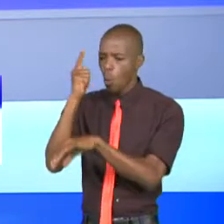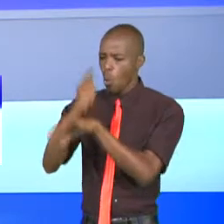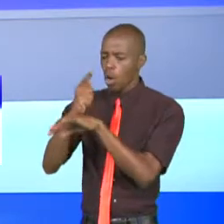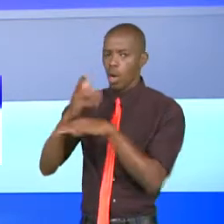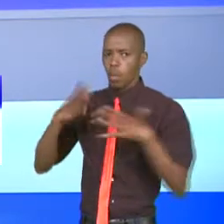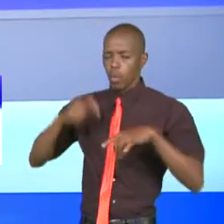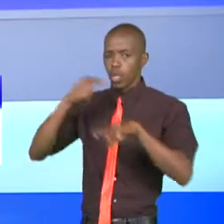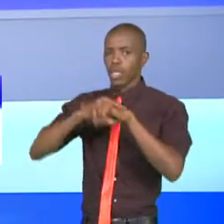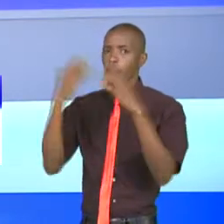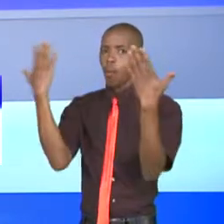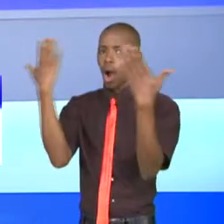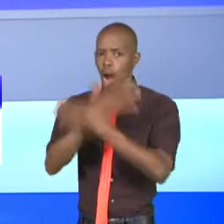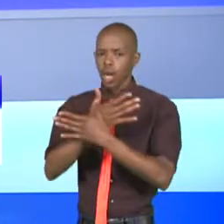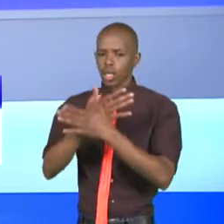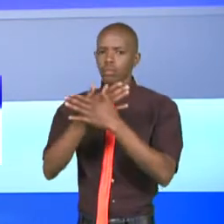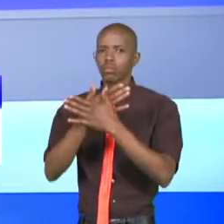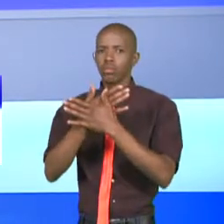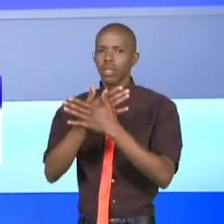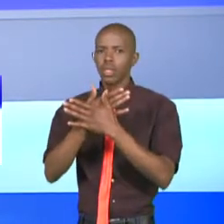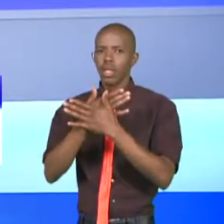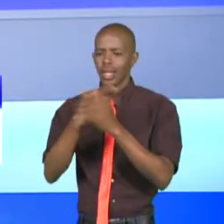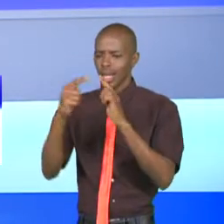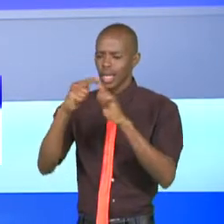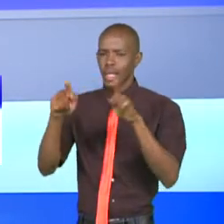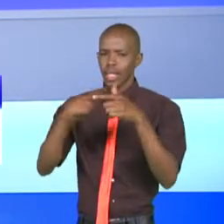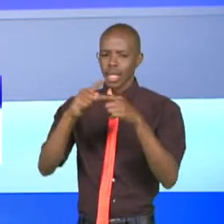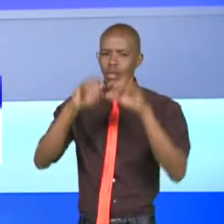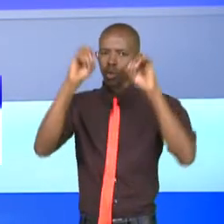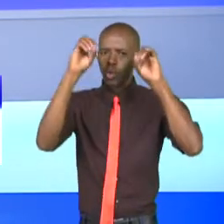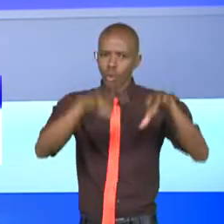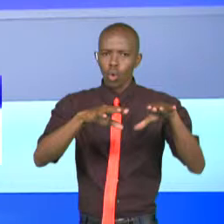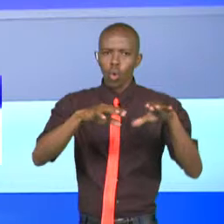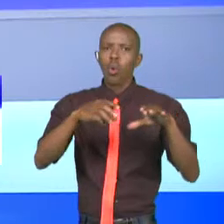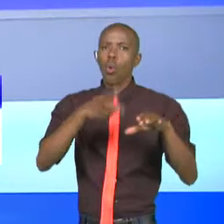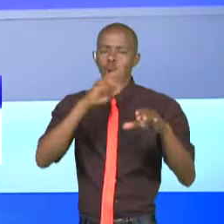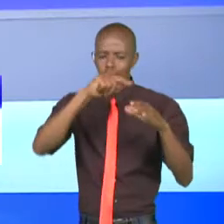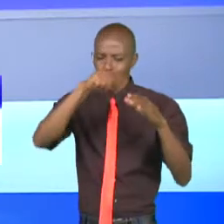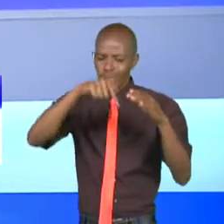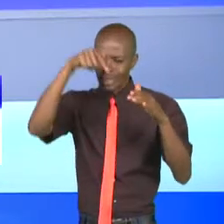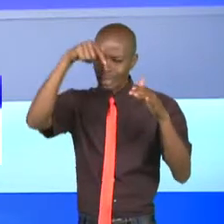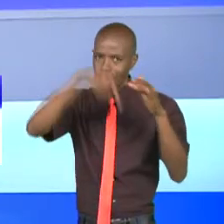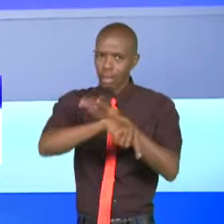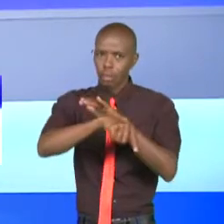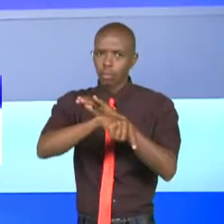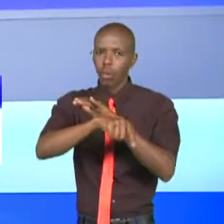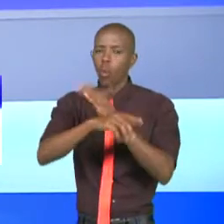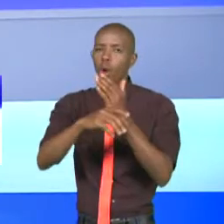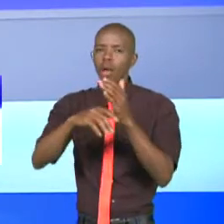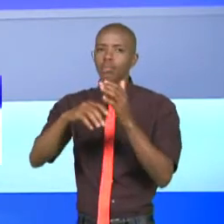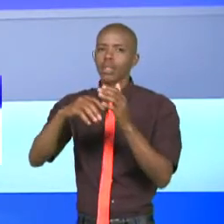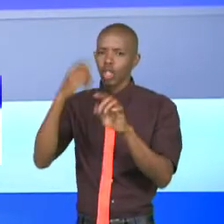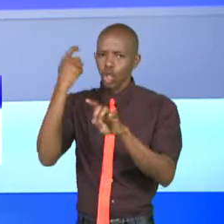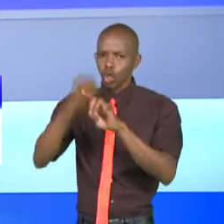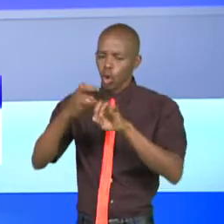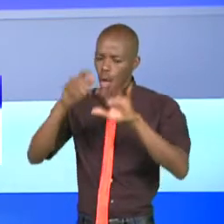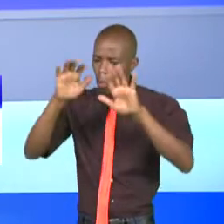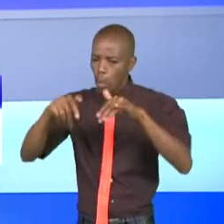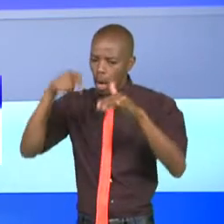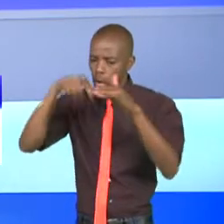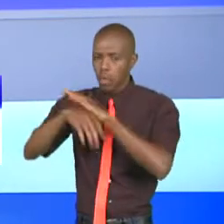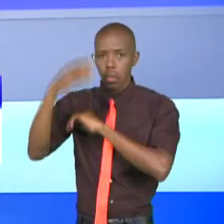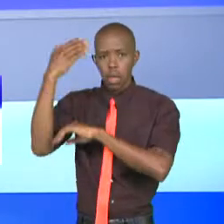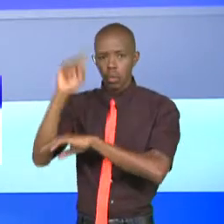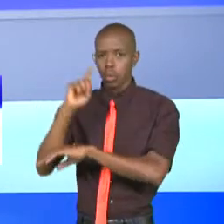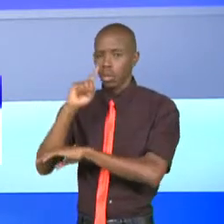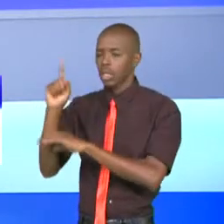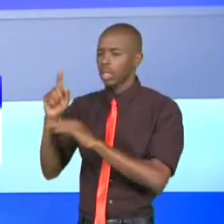the night and steal from them and later throw them off a high cliff to the deep waters of an old quarry whose depth is unknown. Robert